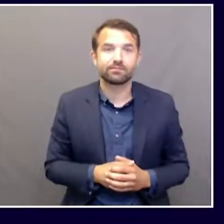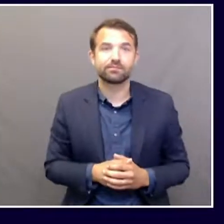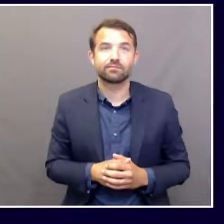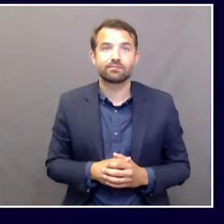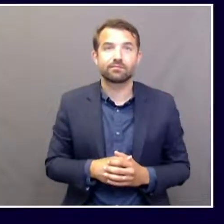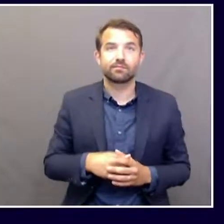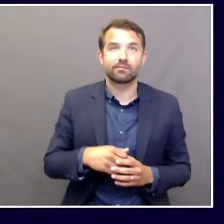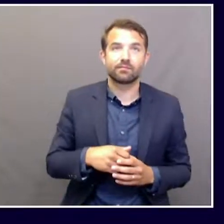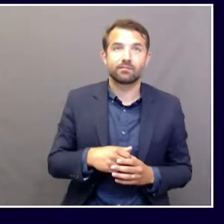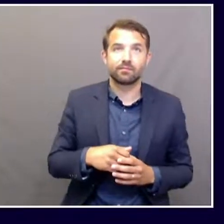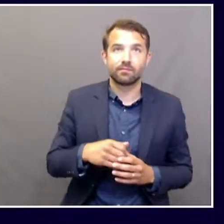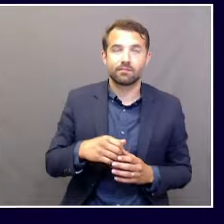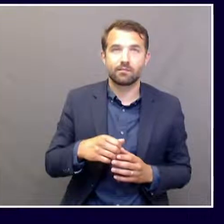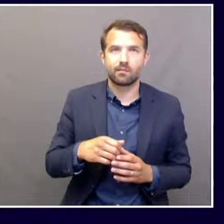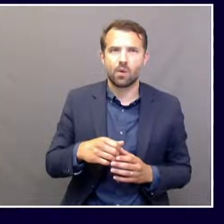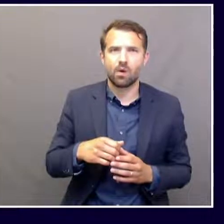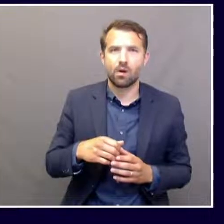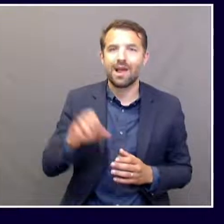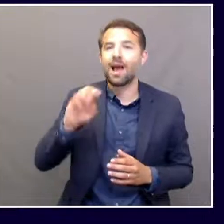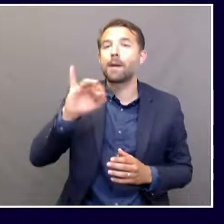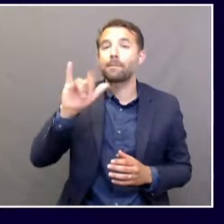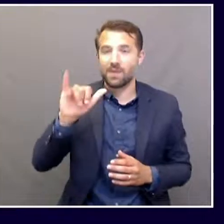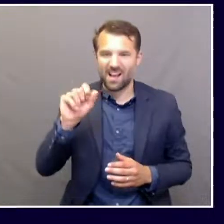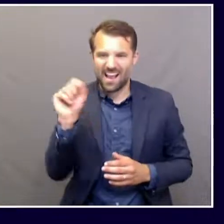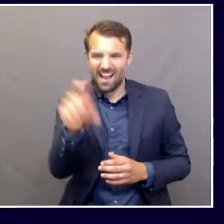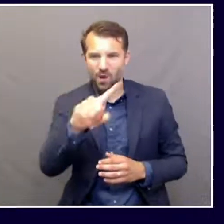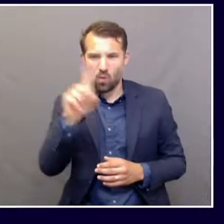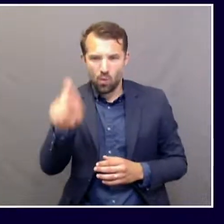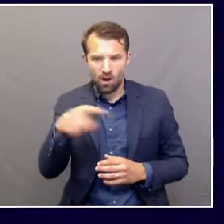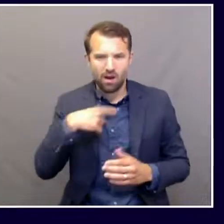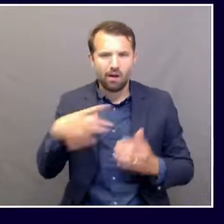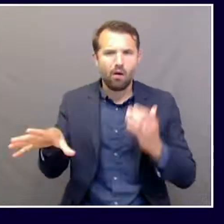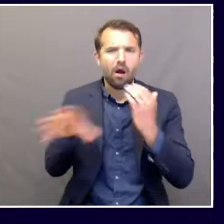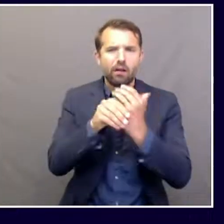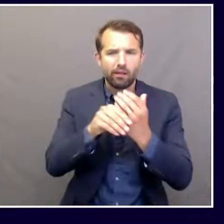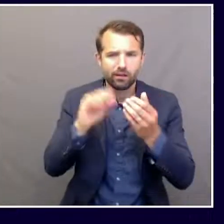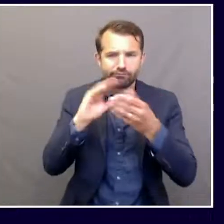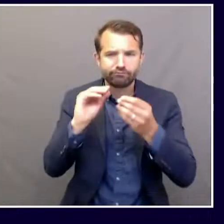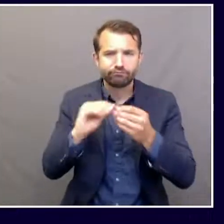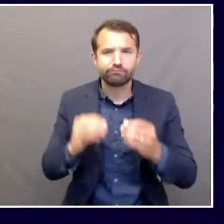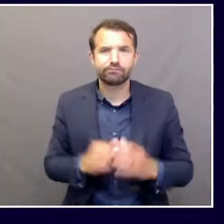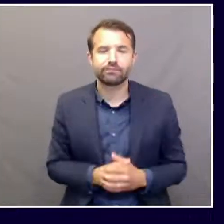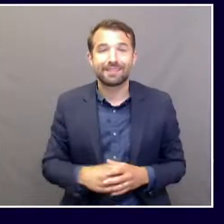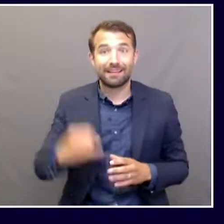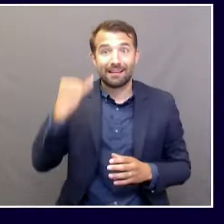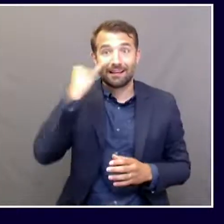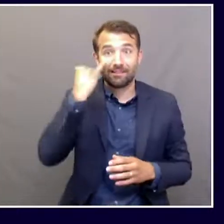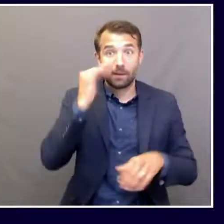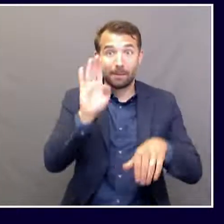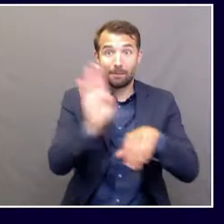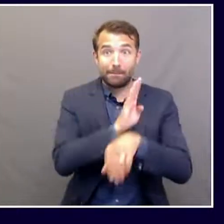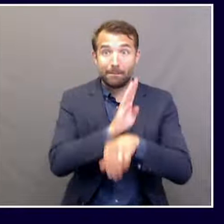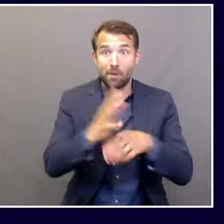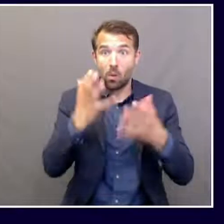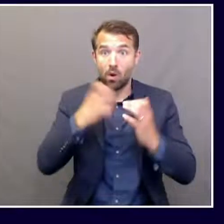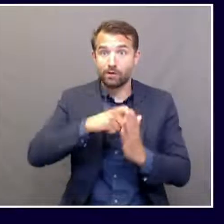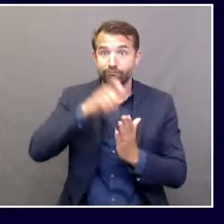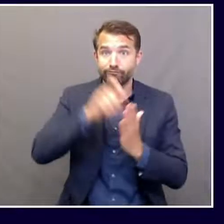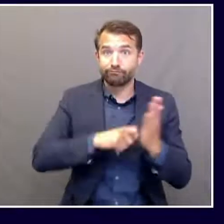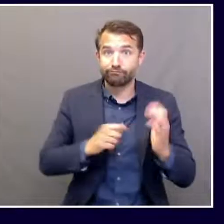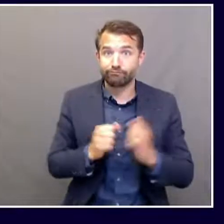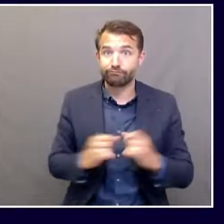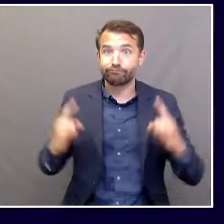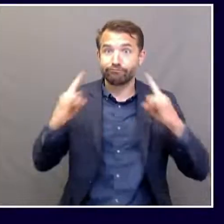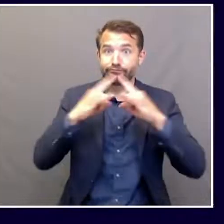the pop-up clinics that organizations can apply for, where generally are the applications coming from? Is it broadly